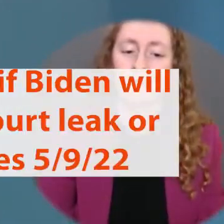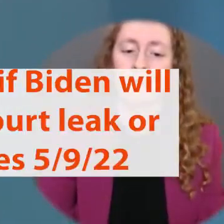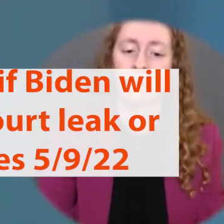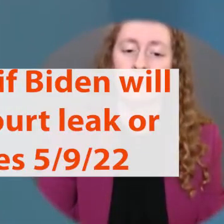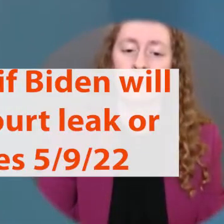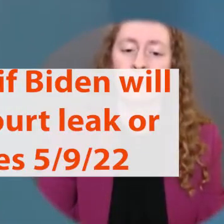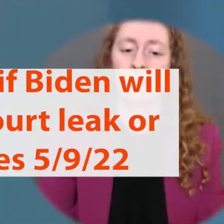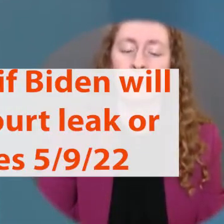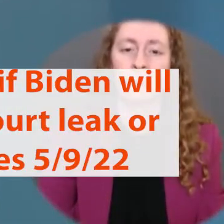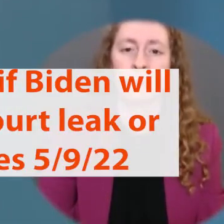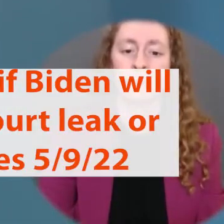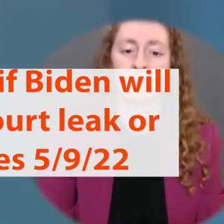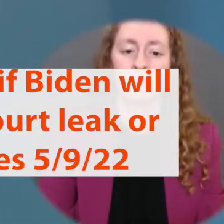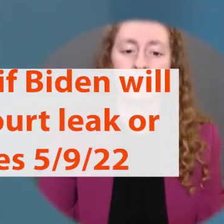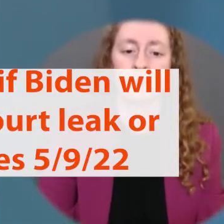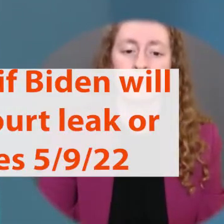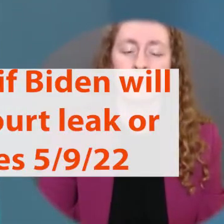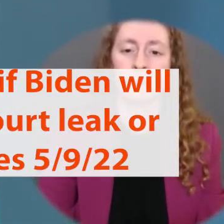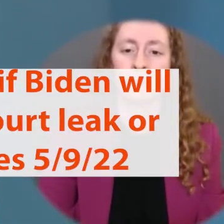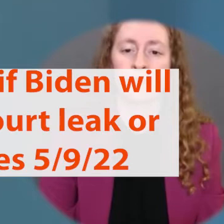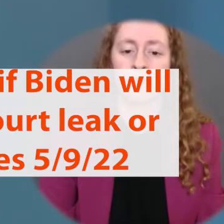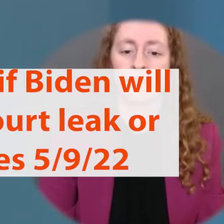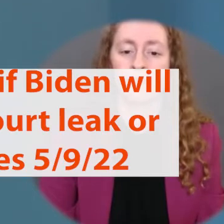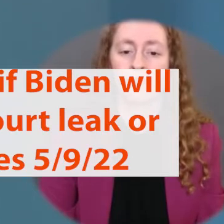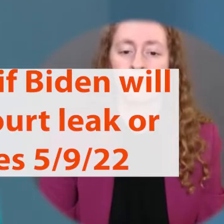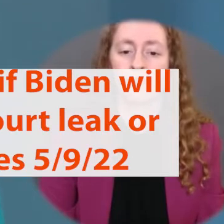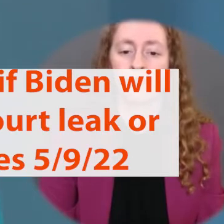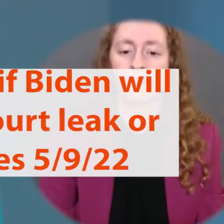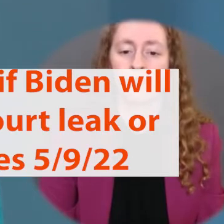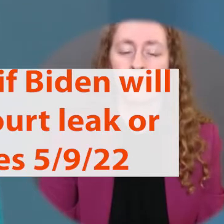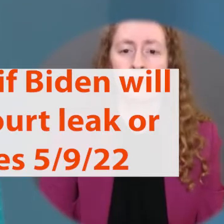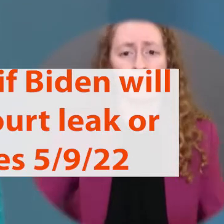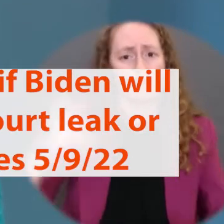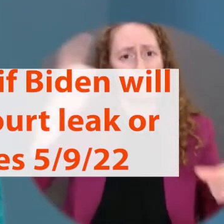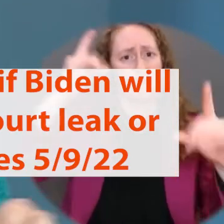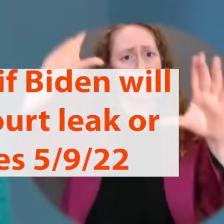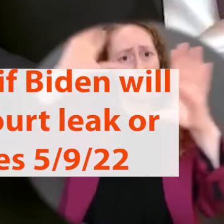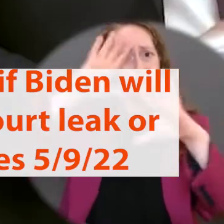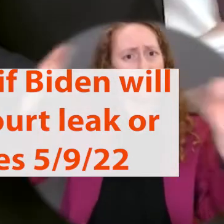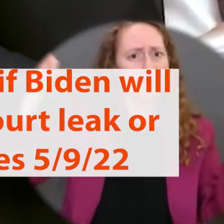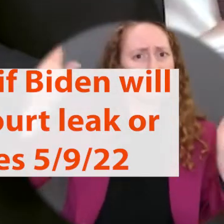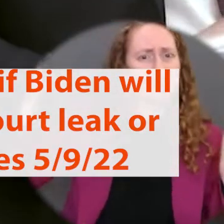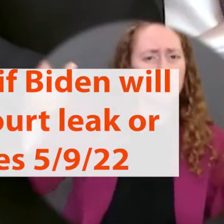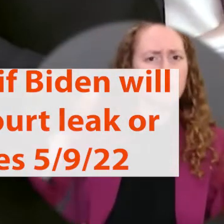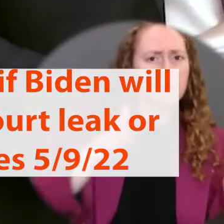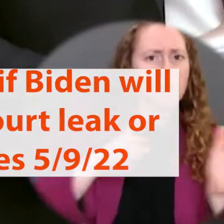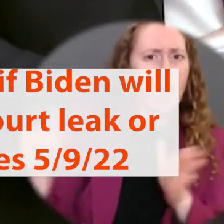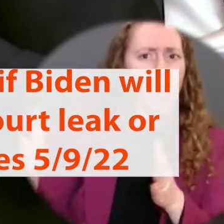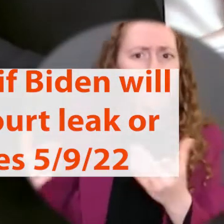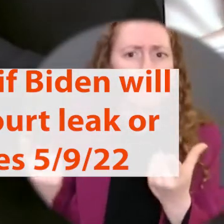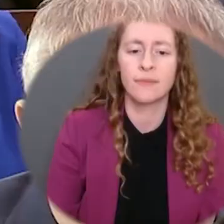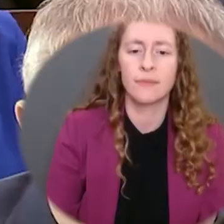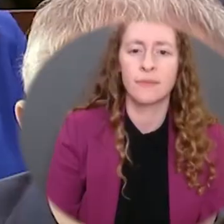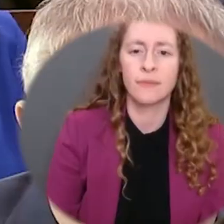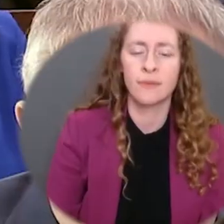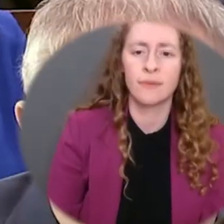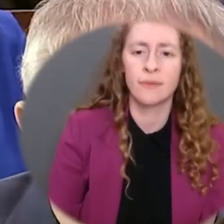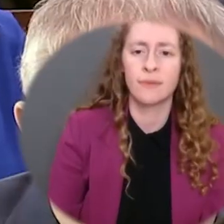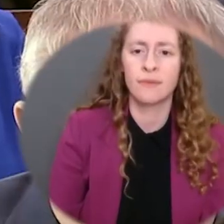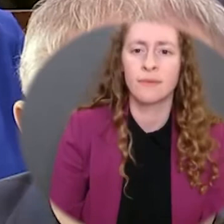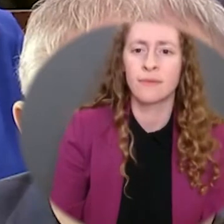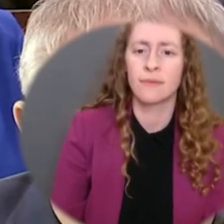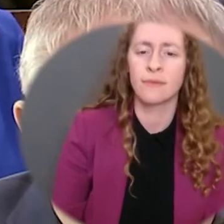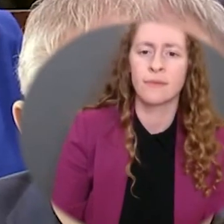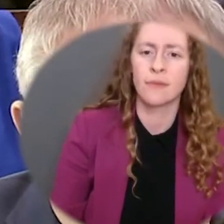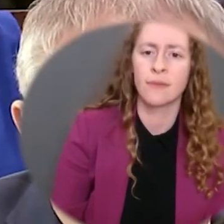the president plan to condemn the leak of the Supreme Court draft opinion or the doxing of the justices? Now, as you know, there's also